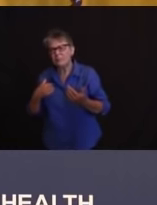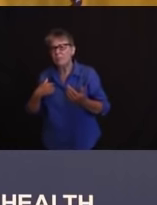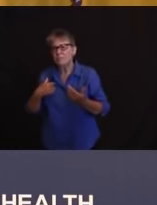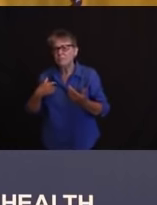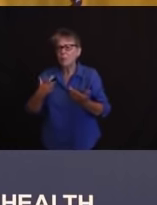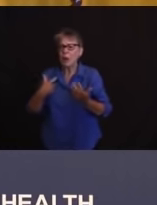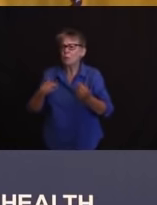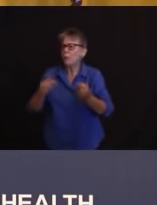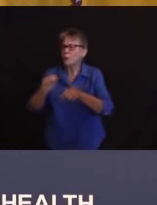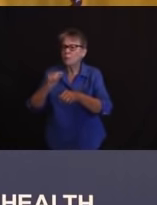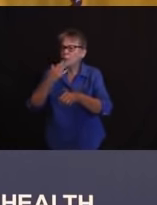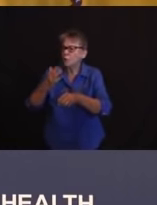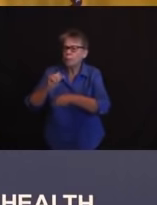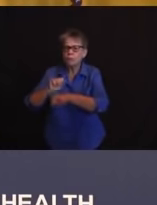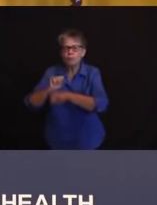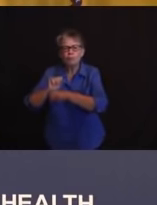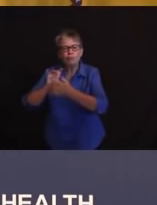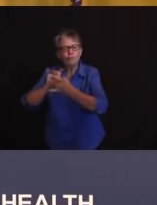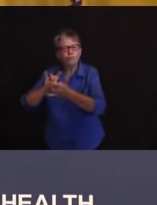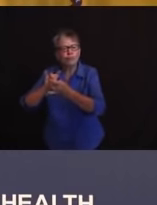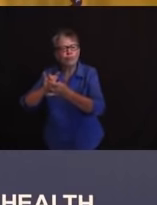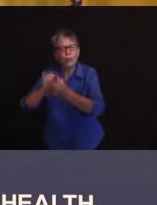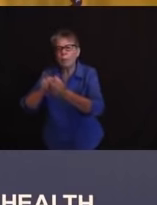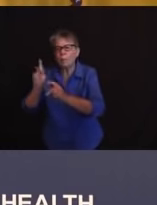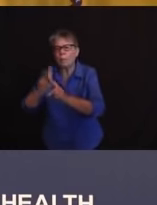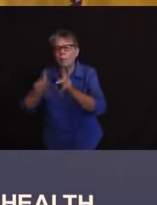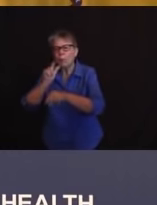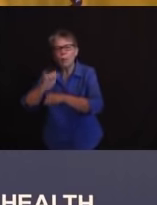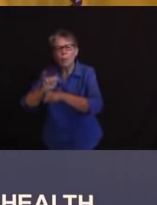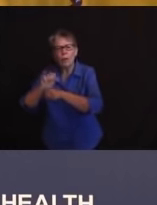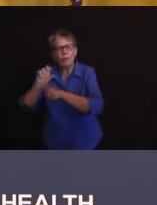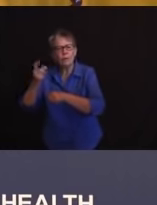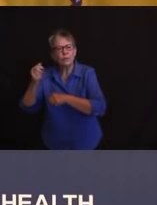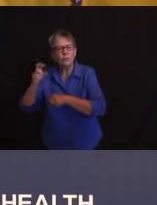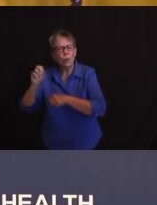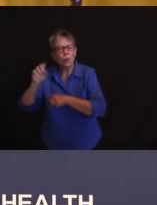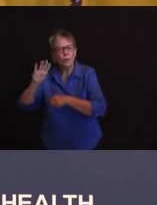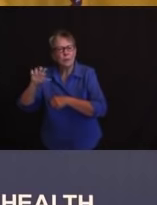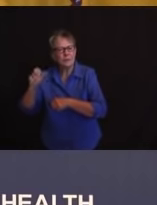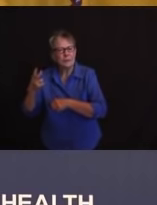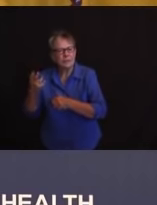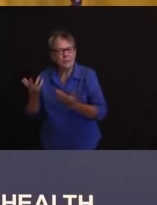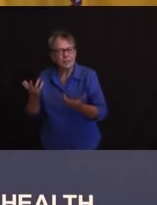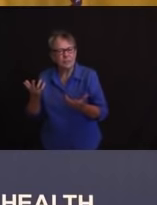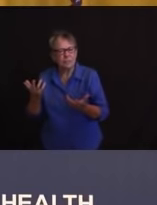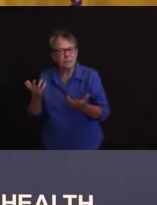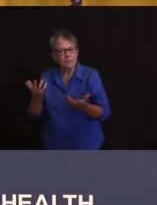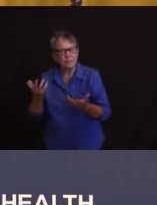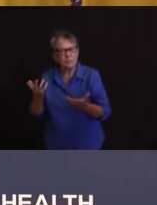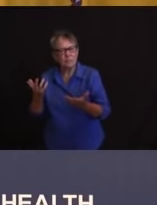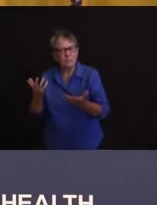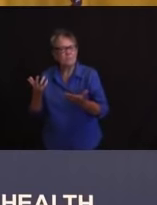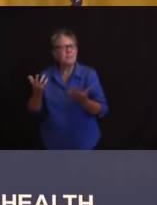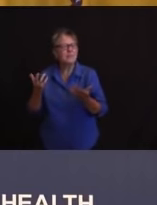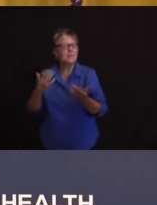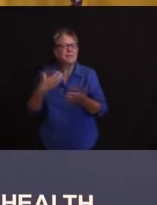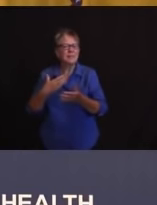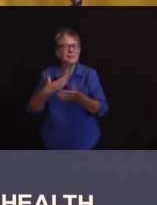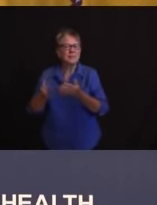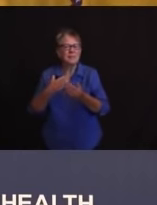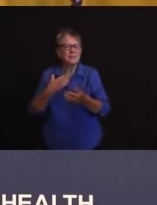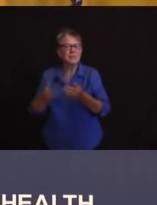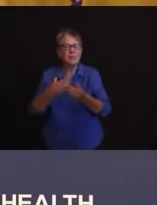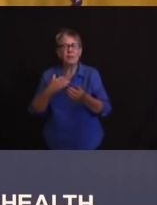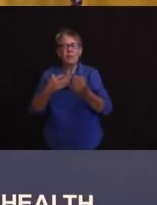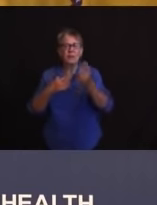shore municipalities, and I might say happily, overwhelmingly, and across the aisle. So politics has literally not